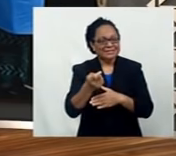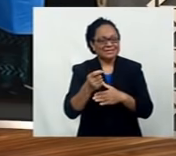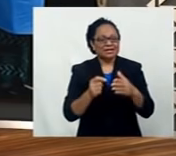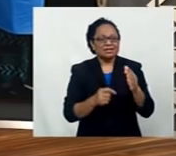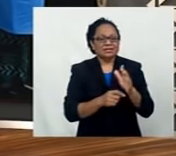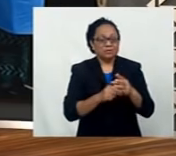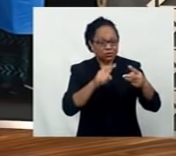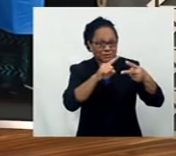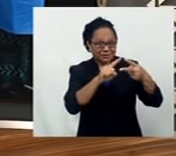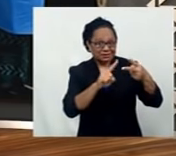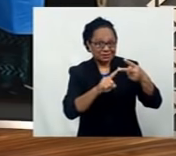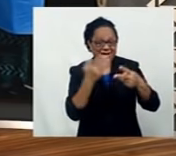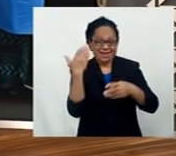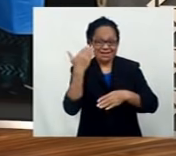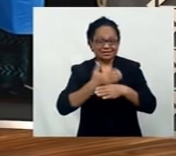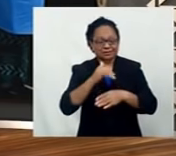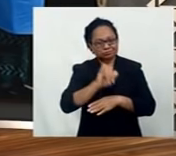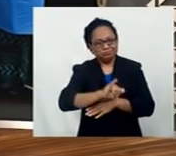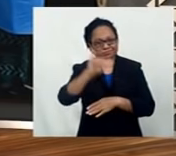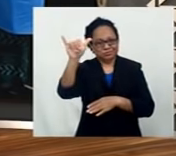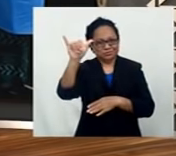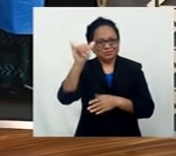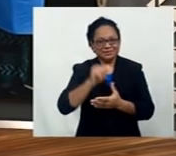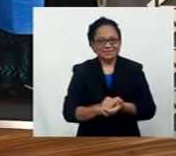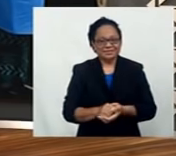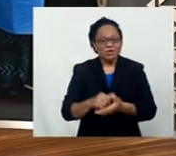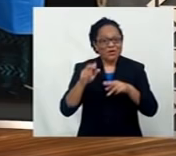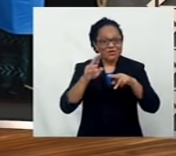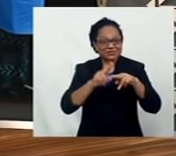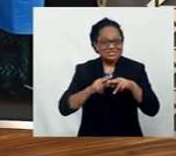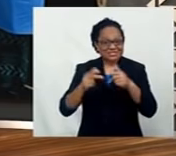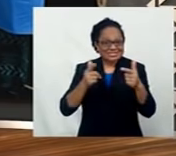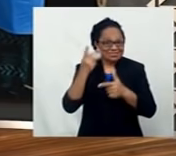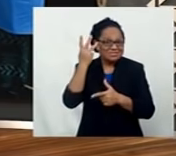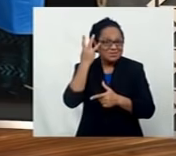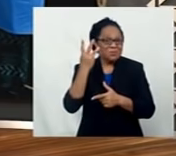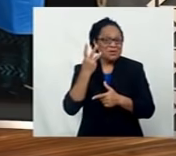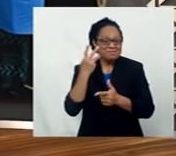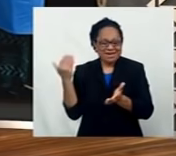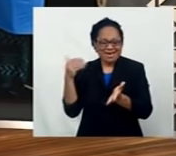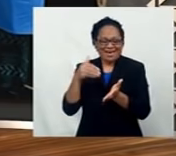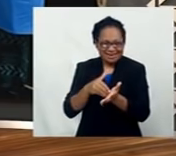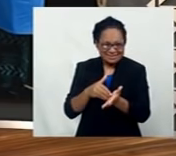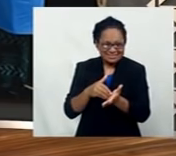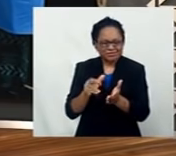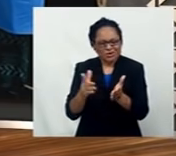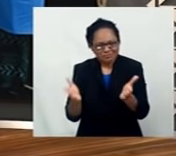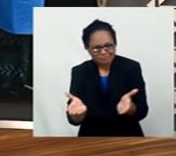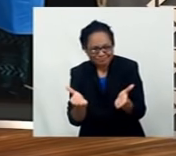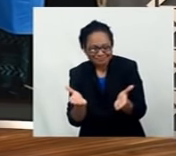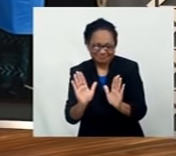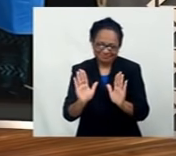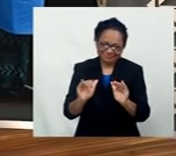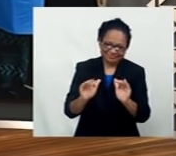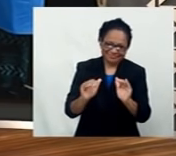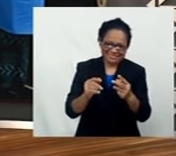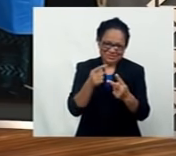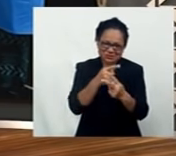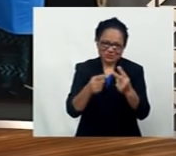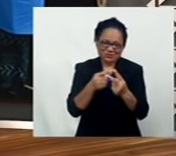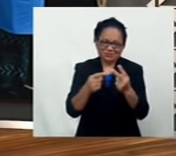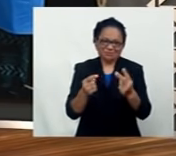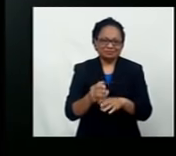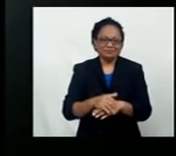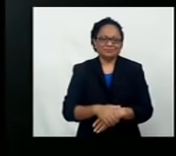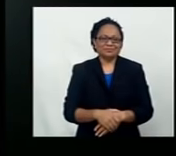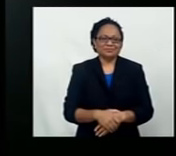left the country last night for the Games, but not before the Fijiana added their own touch to motivate and farewell the pair. Aquila Dama with this